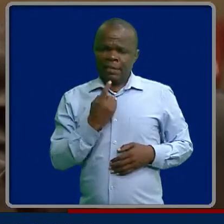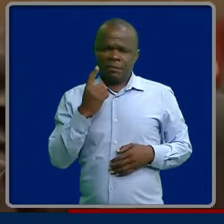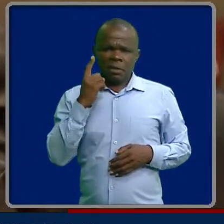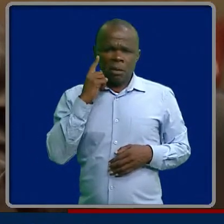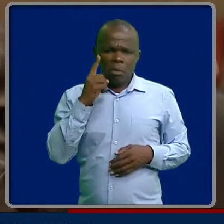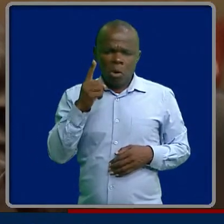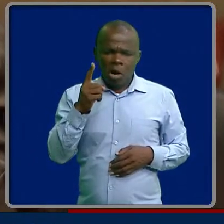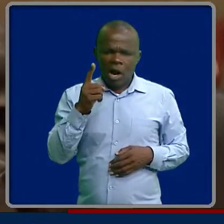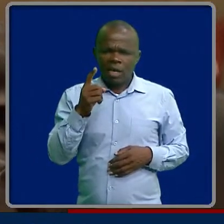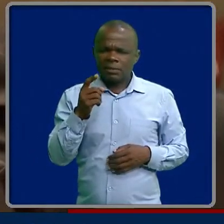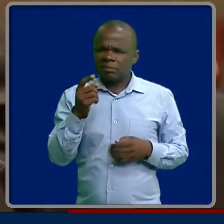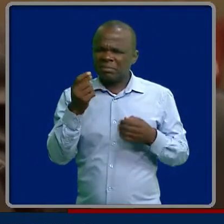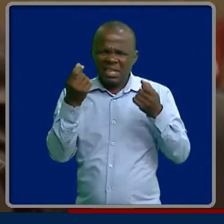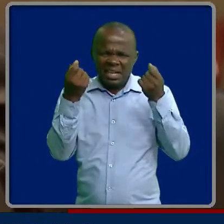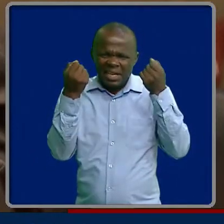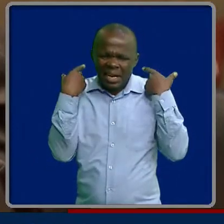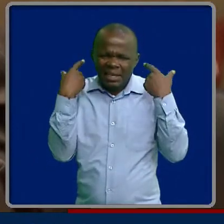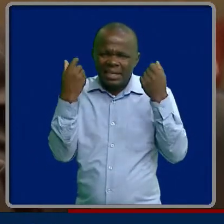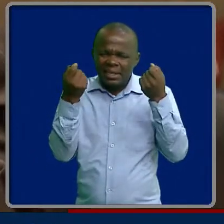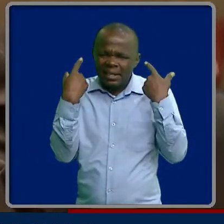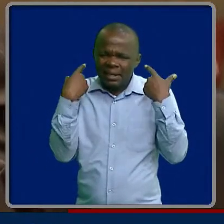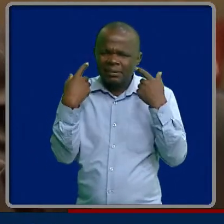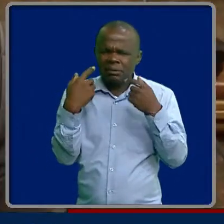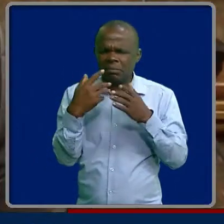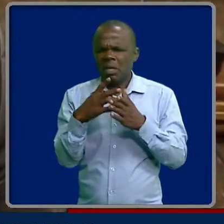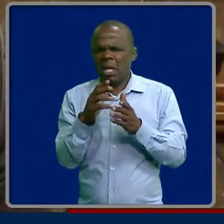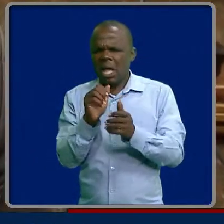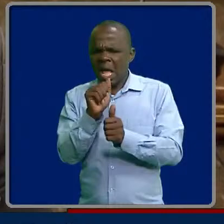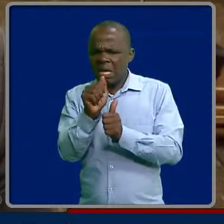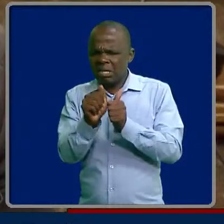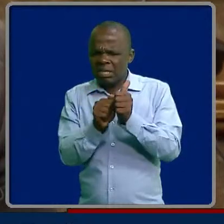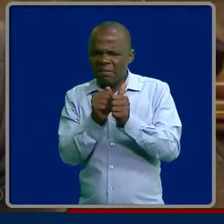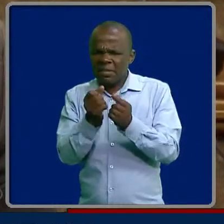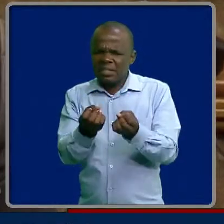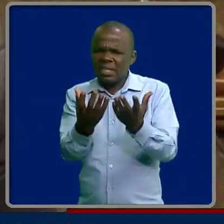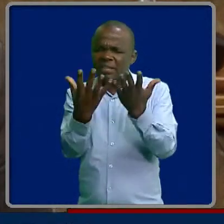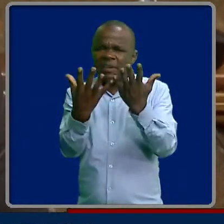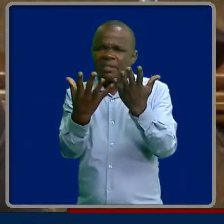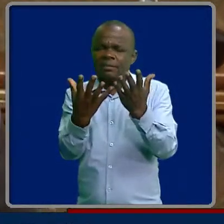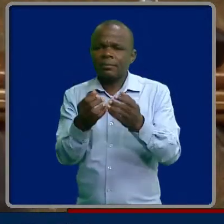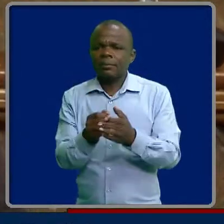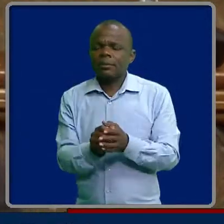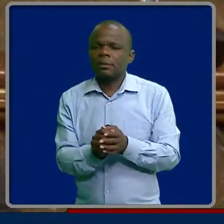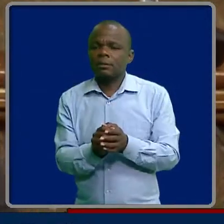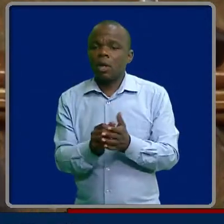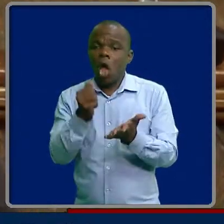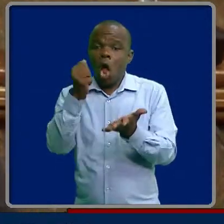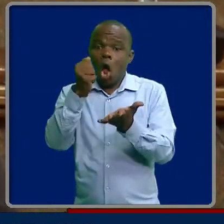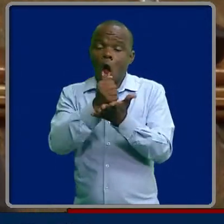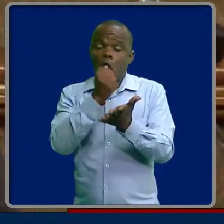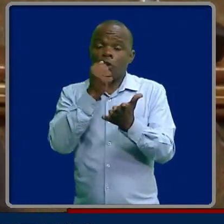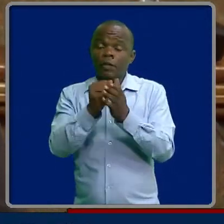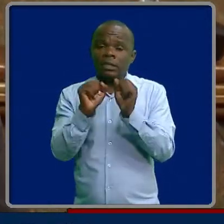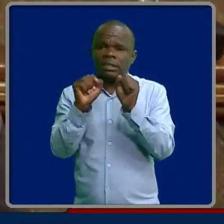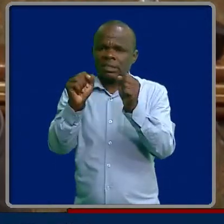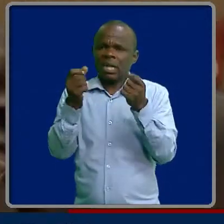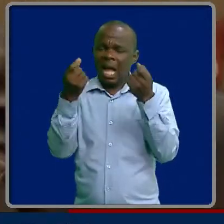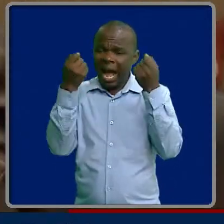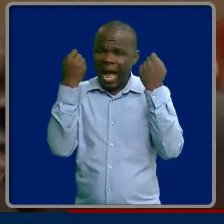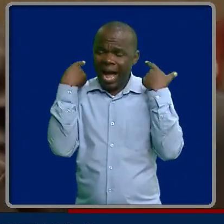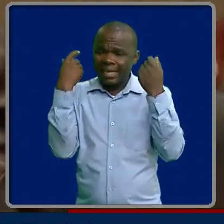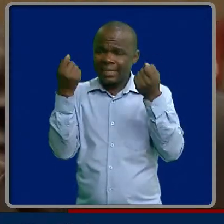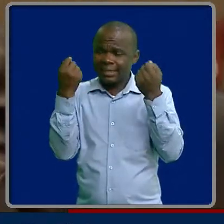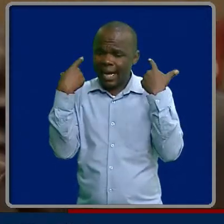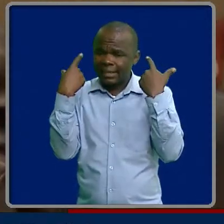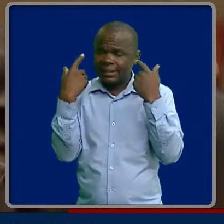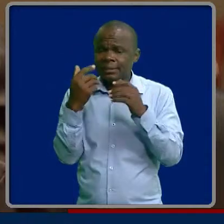observation when done low service provider. He says his office does not understand the role of the service provider and